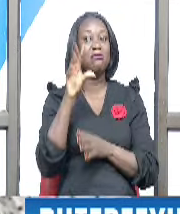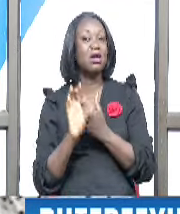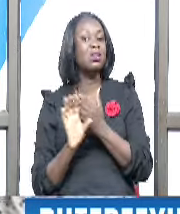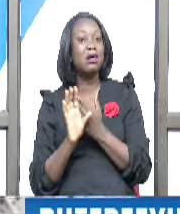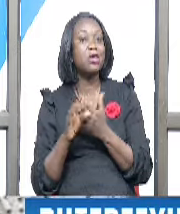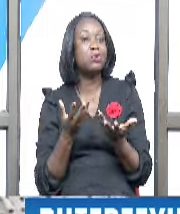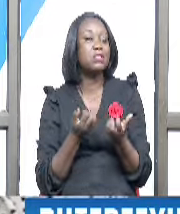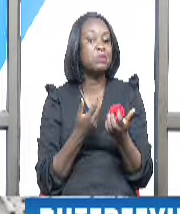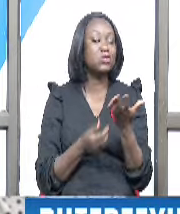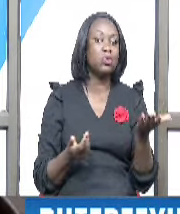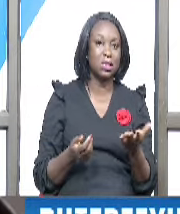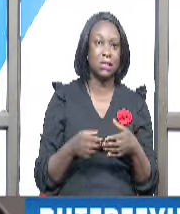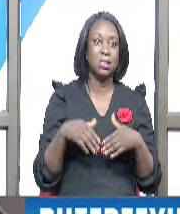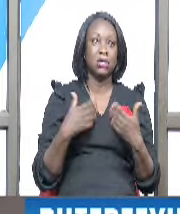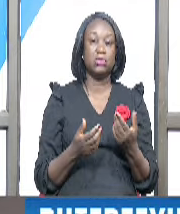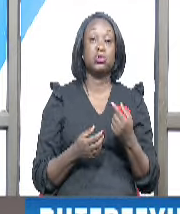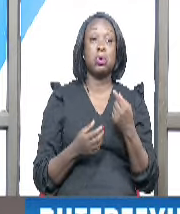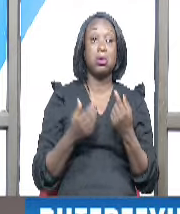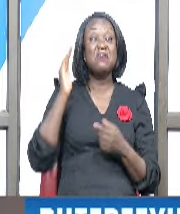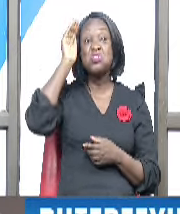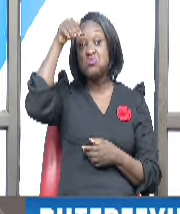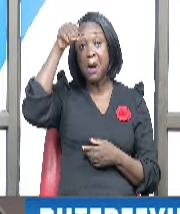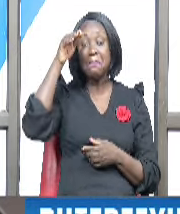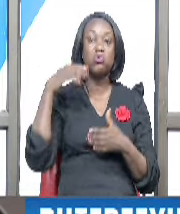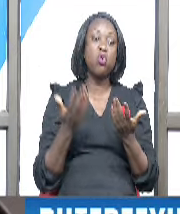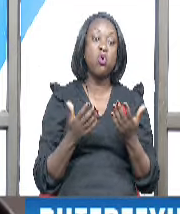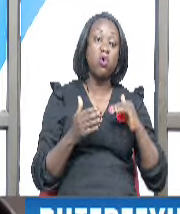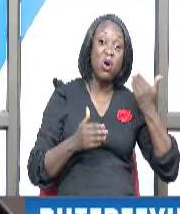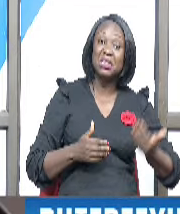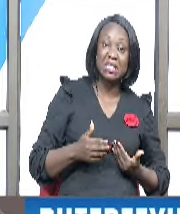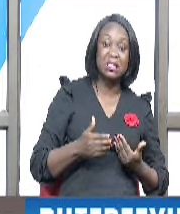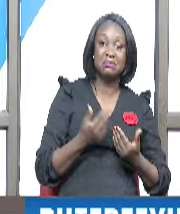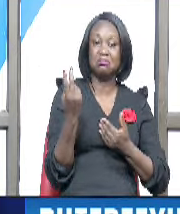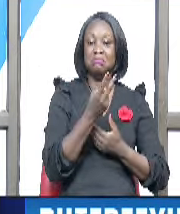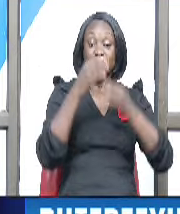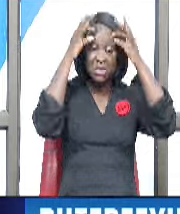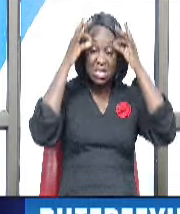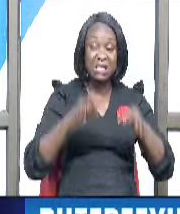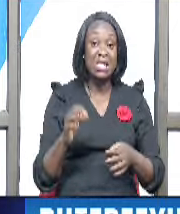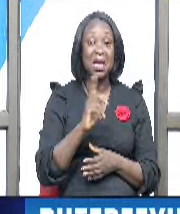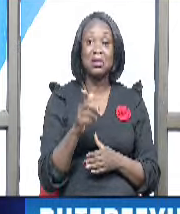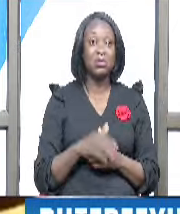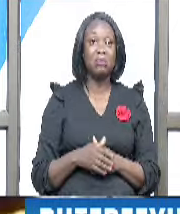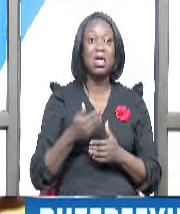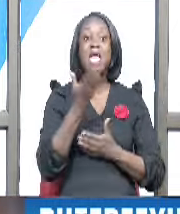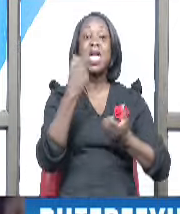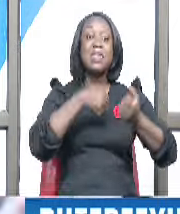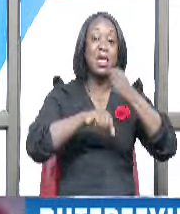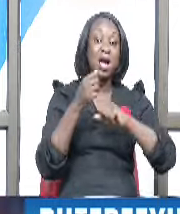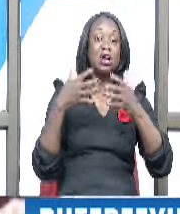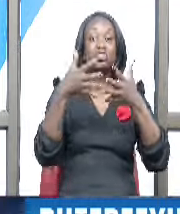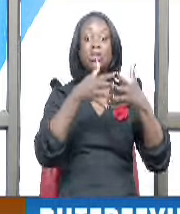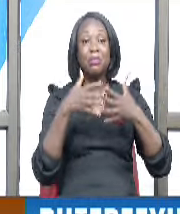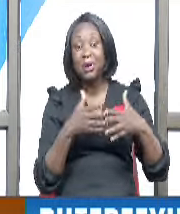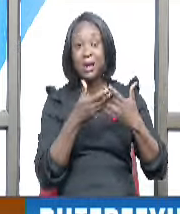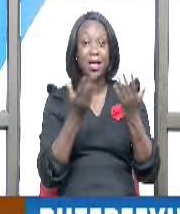n'abyasuubira mu beesimbyewo, Masa yagamba kabe Trump oba Kamala, si ye yeesalirawo ky'ayagala era byonna ebikolebwa mu Amerika biyita mu mitendera